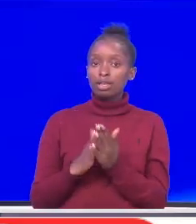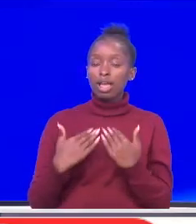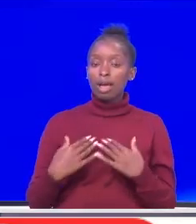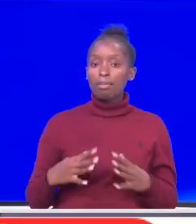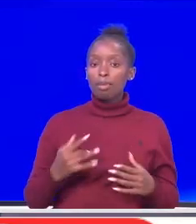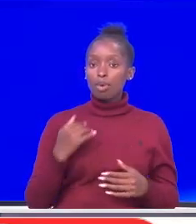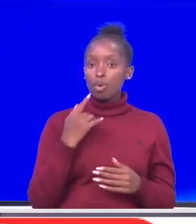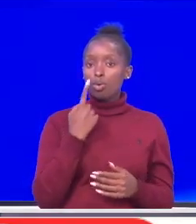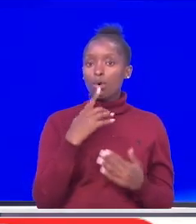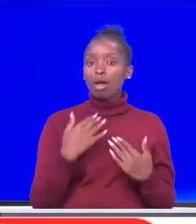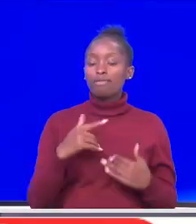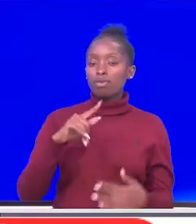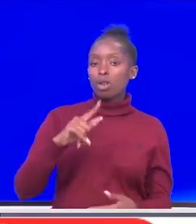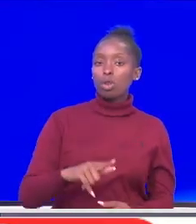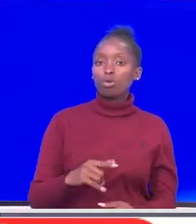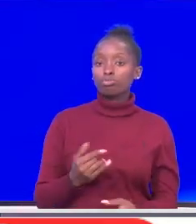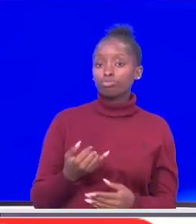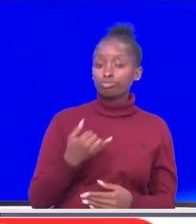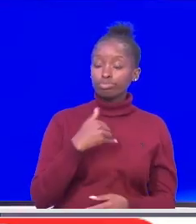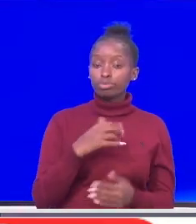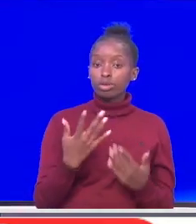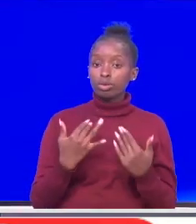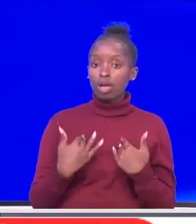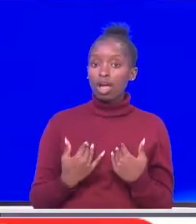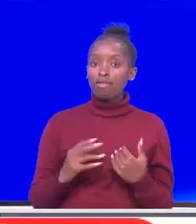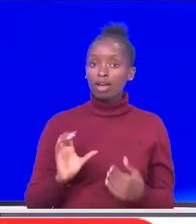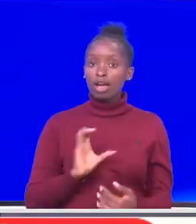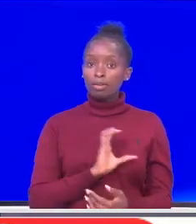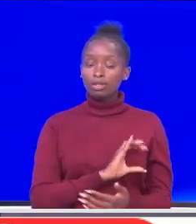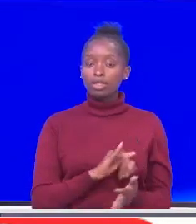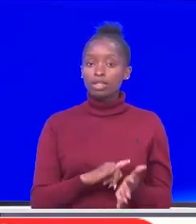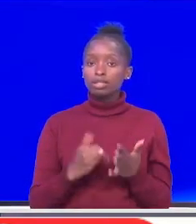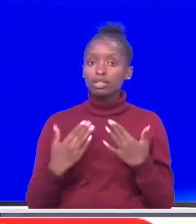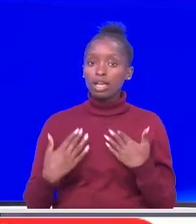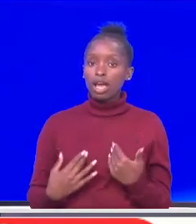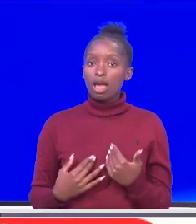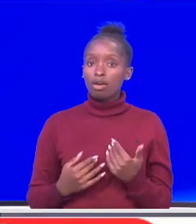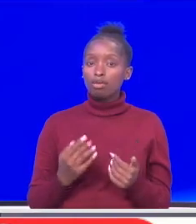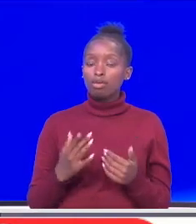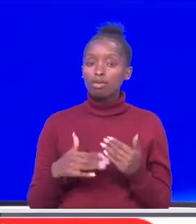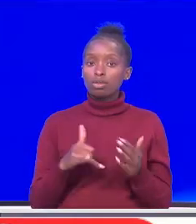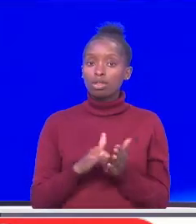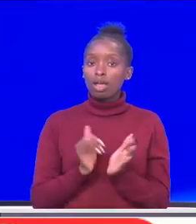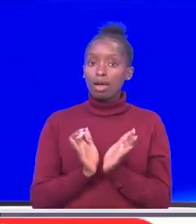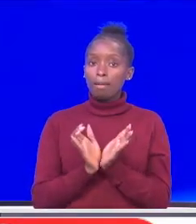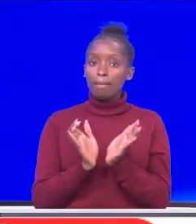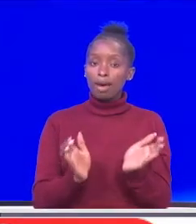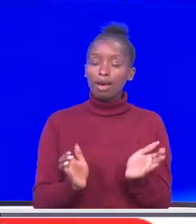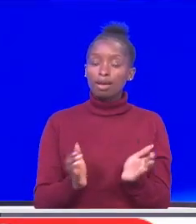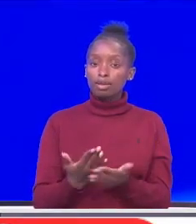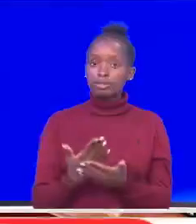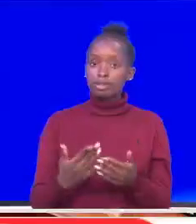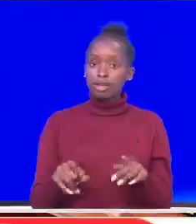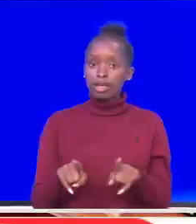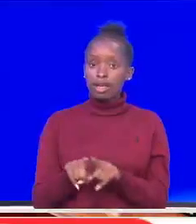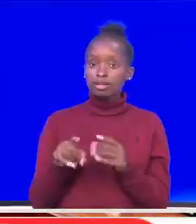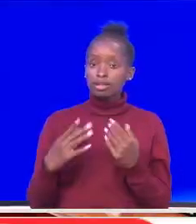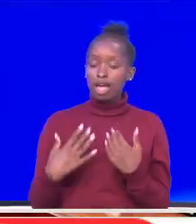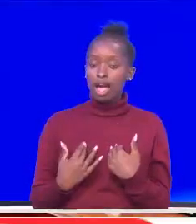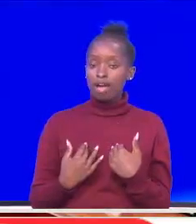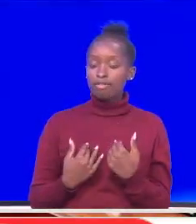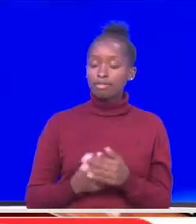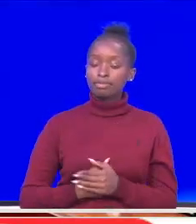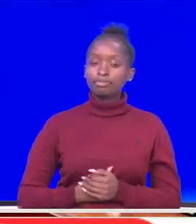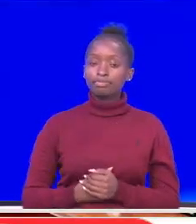about as the Joint Committee holds its 10 public participation hearings. Moige William reports. The Post